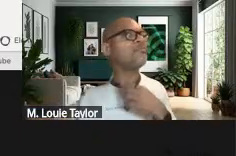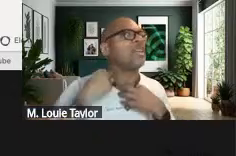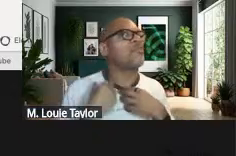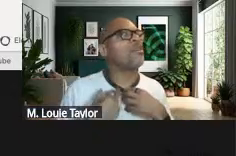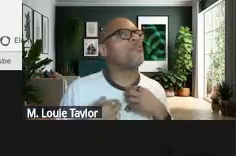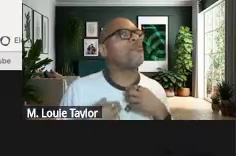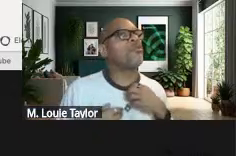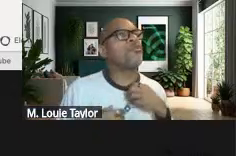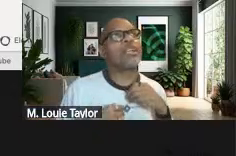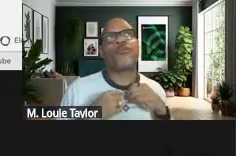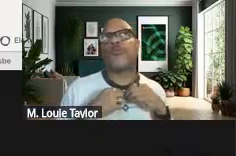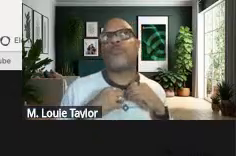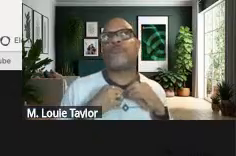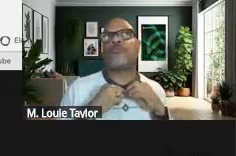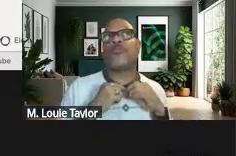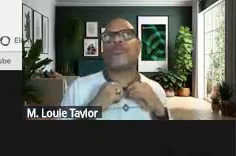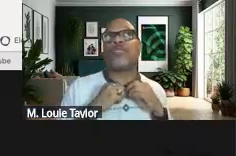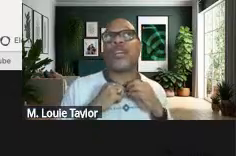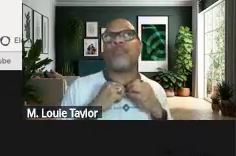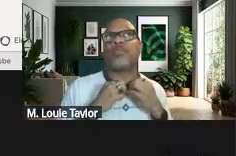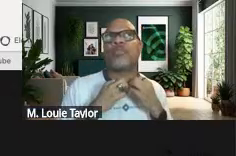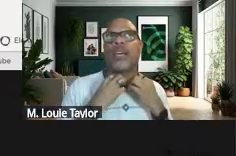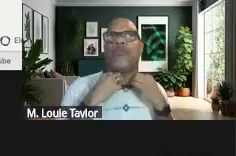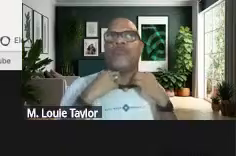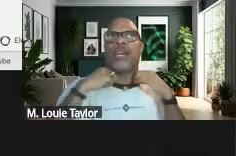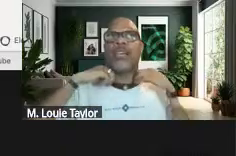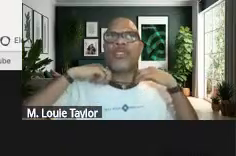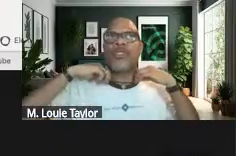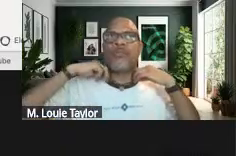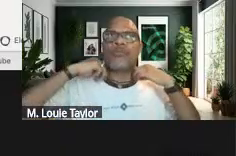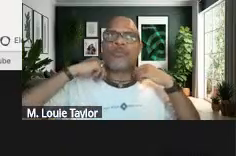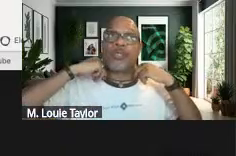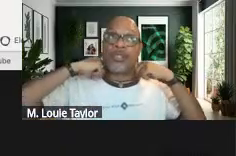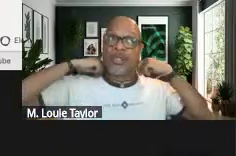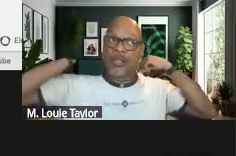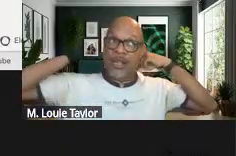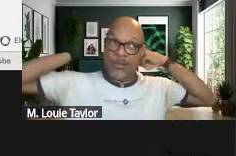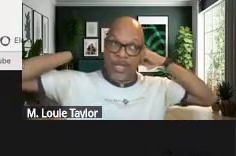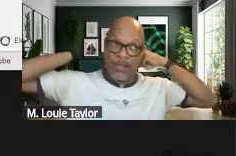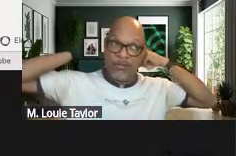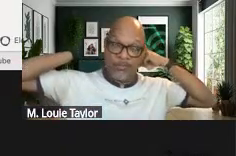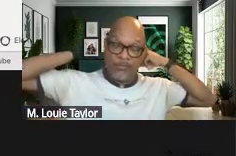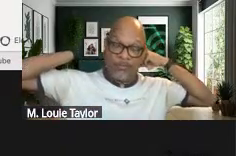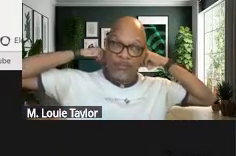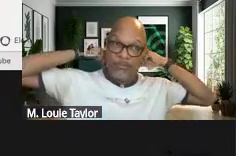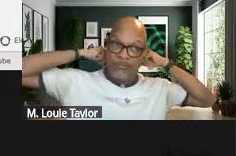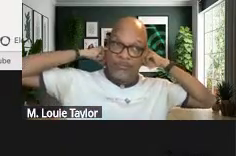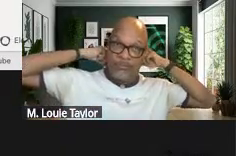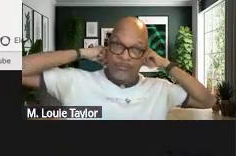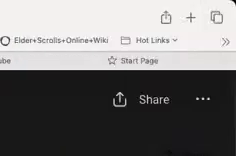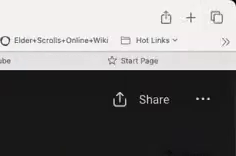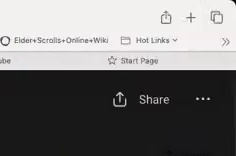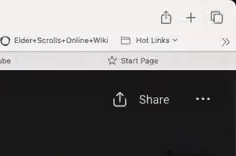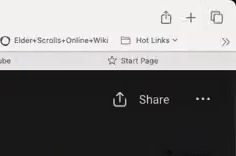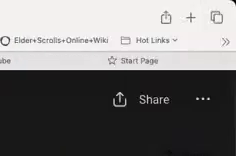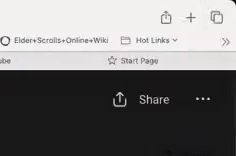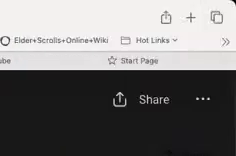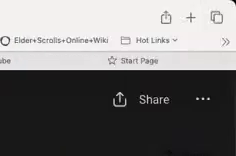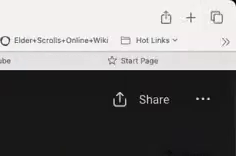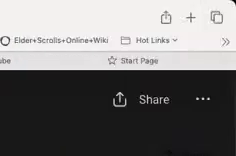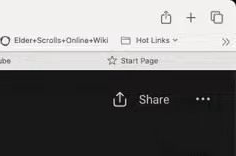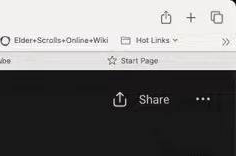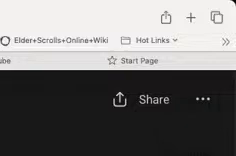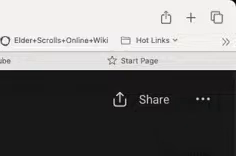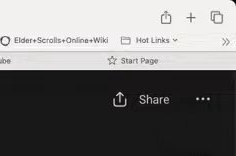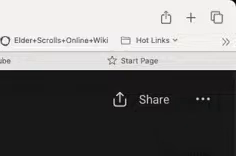Shelley. That's one for James and Becky to contemplate. So which one was that?